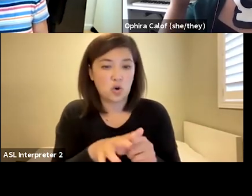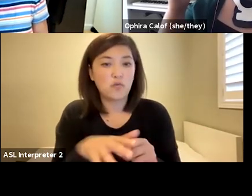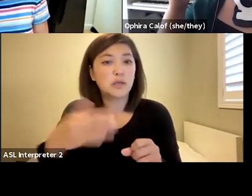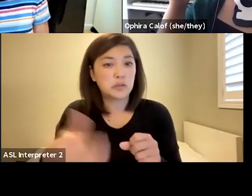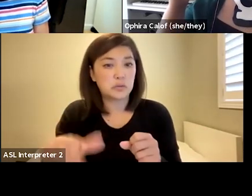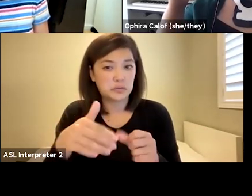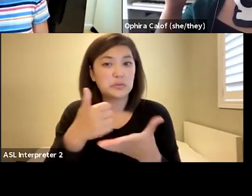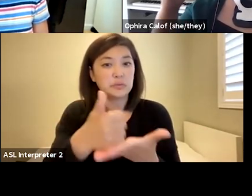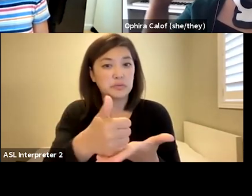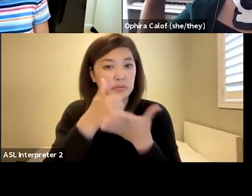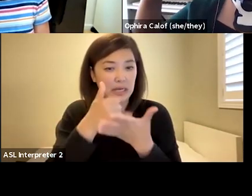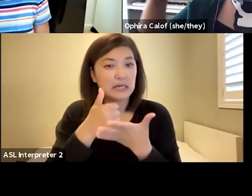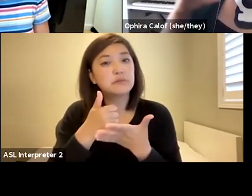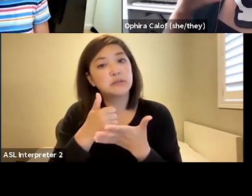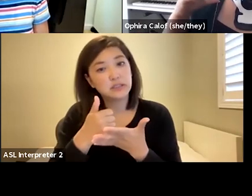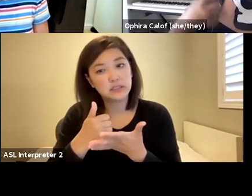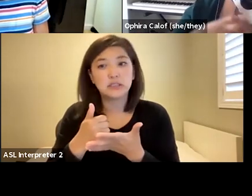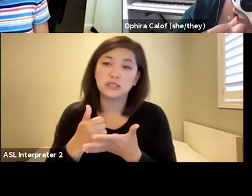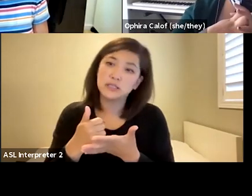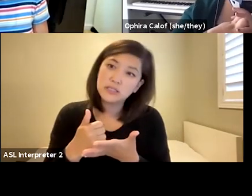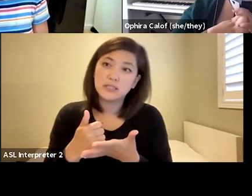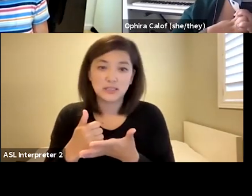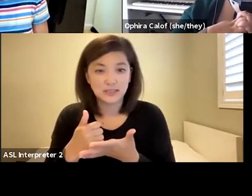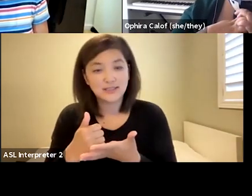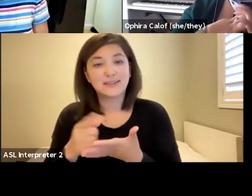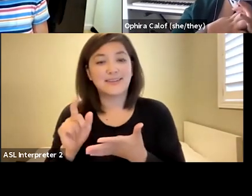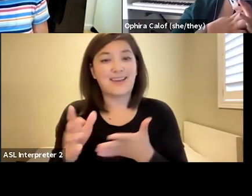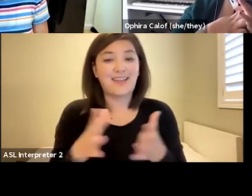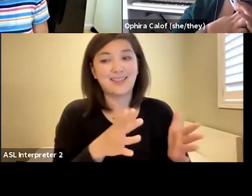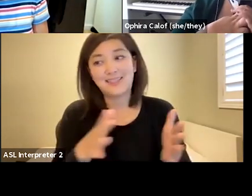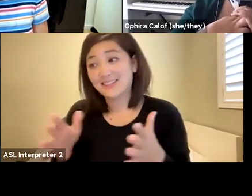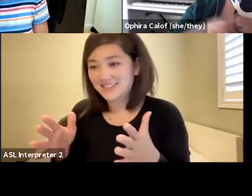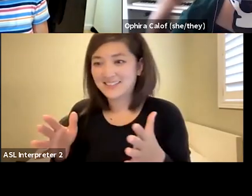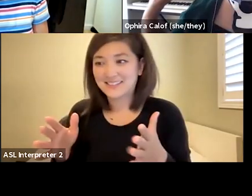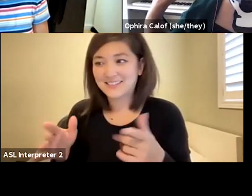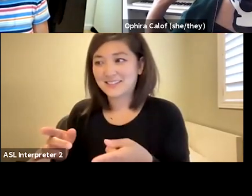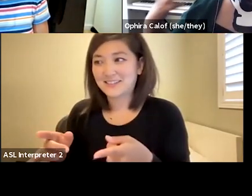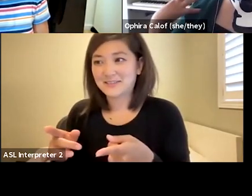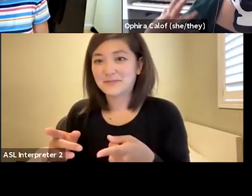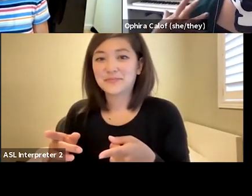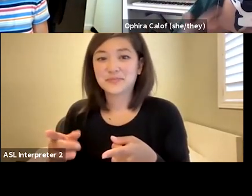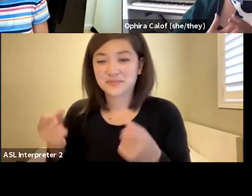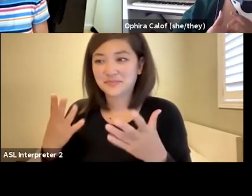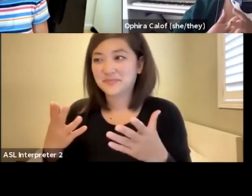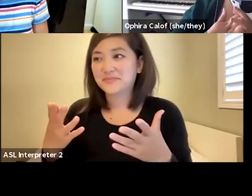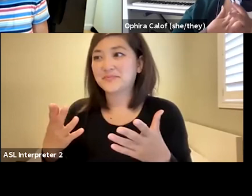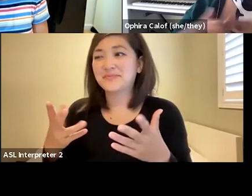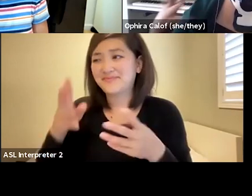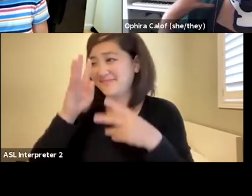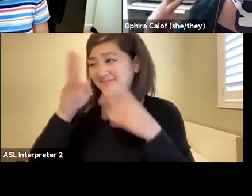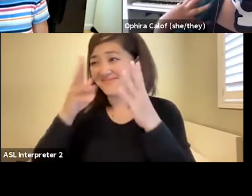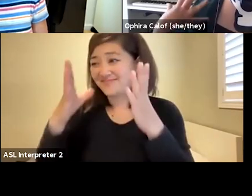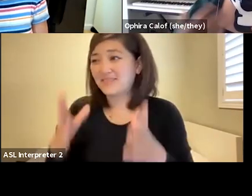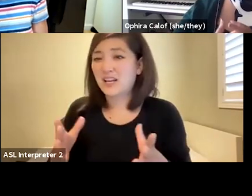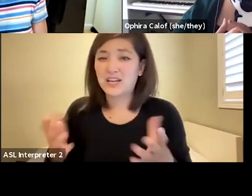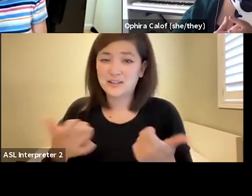for kind of bringing that shift into play. A lot of amazing creatives have been fighting for so long to